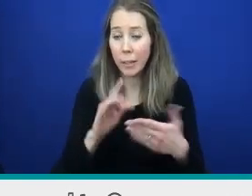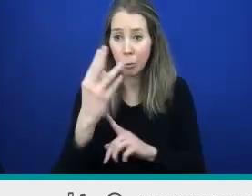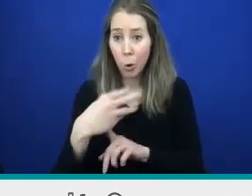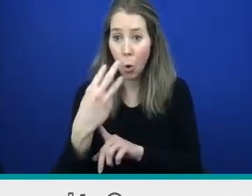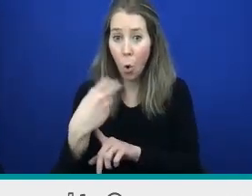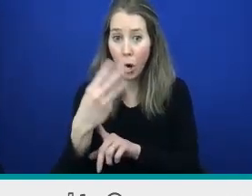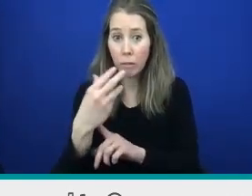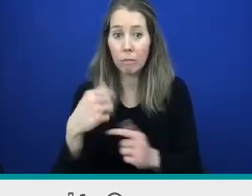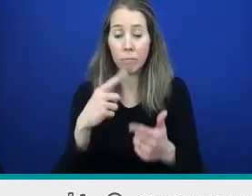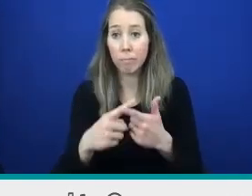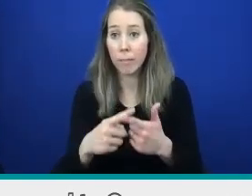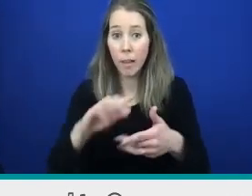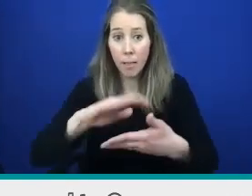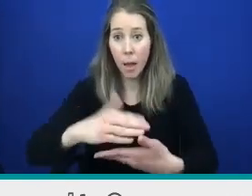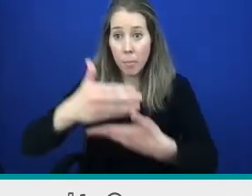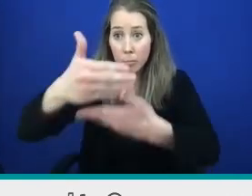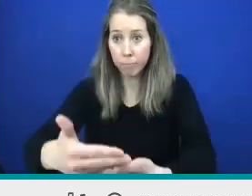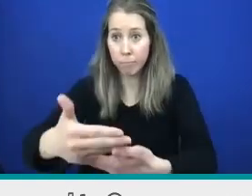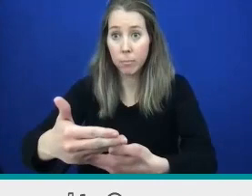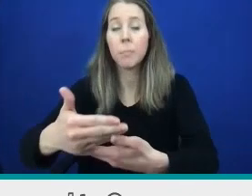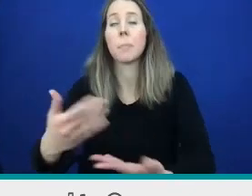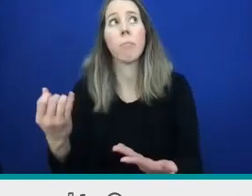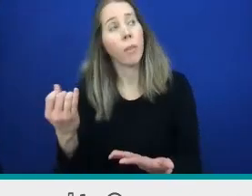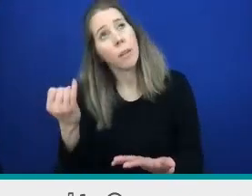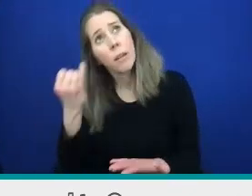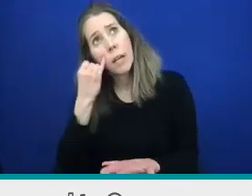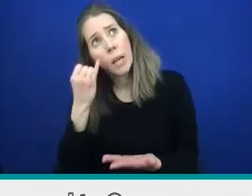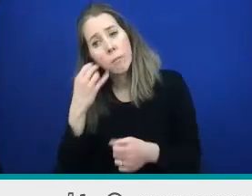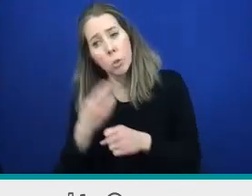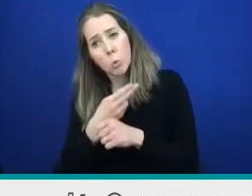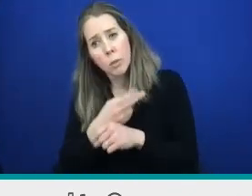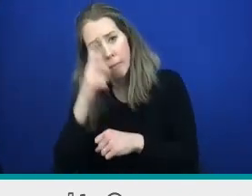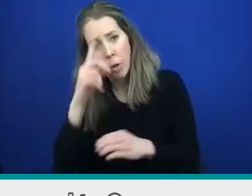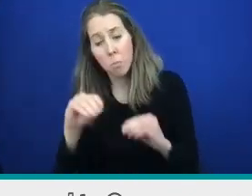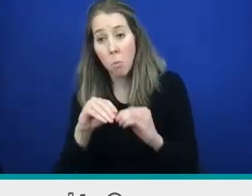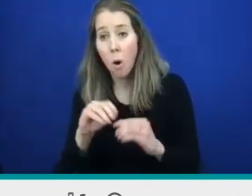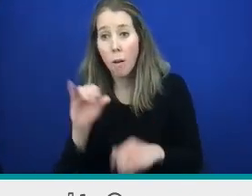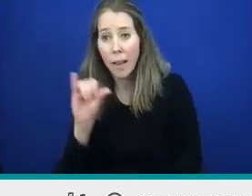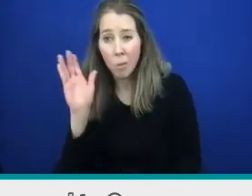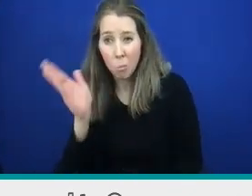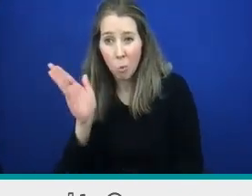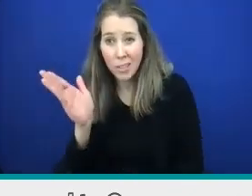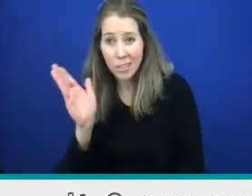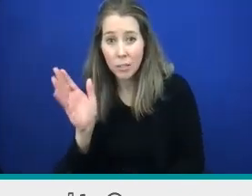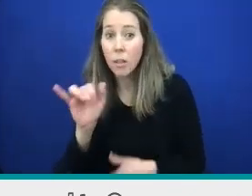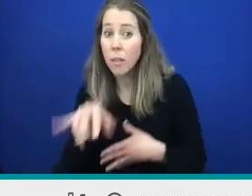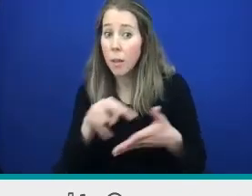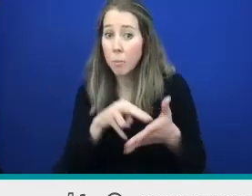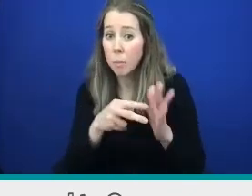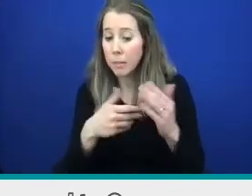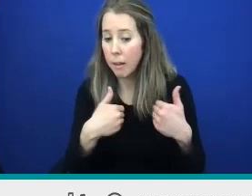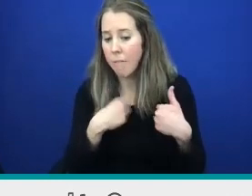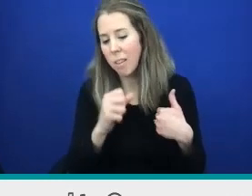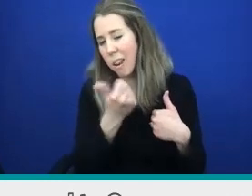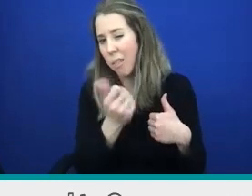and they can set their laptop down. Now, if this is being used for more of a presentation, then they do have a